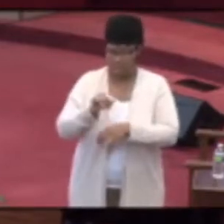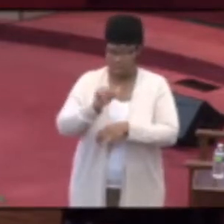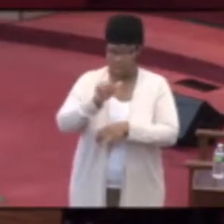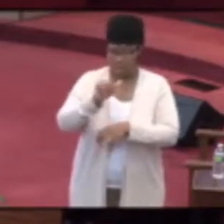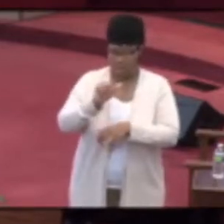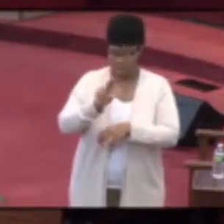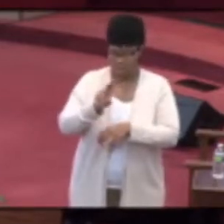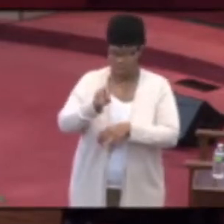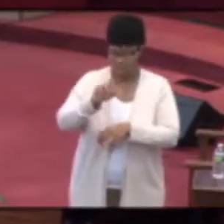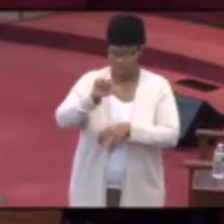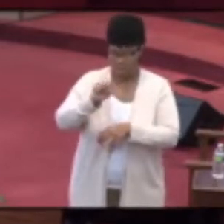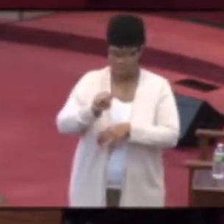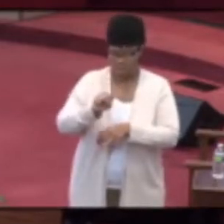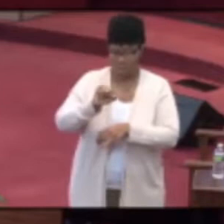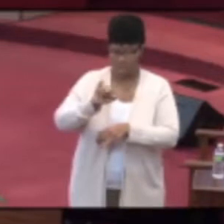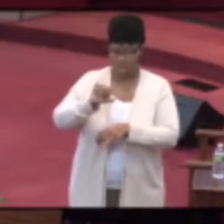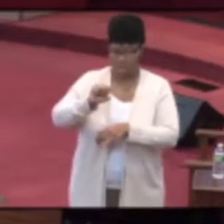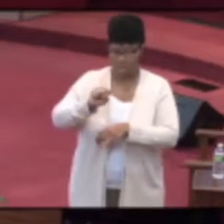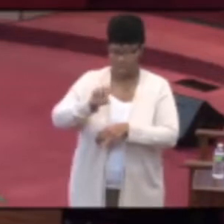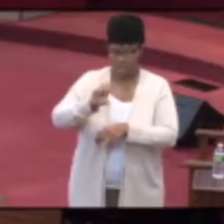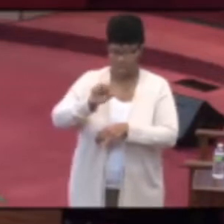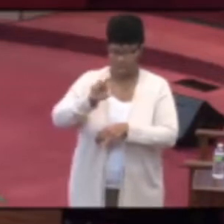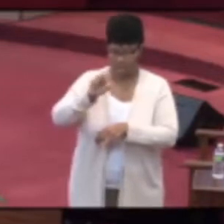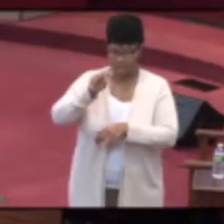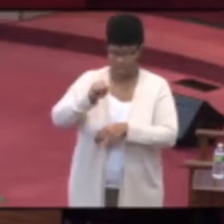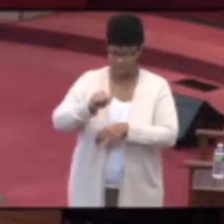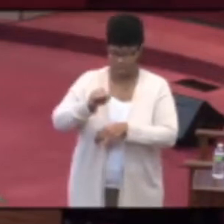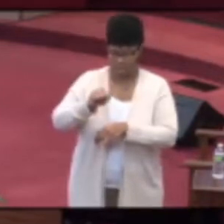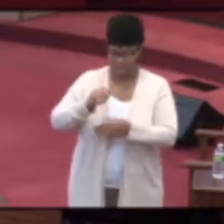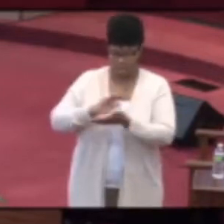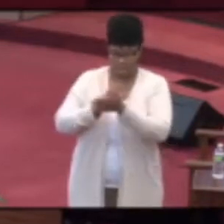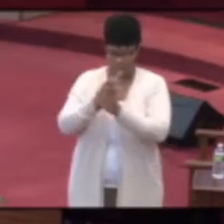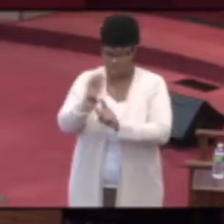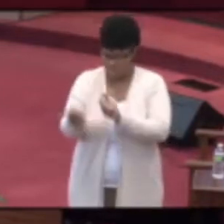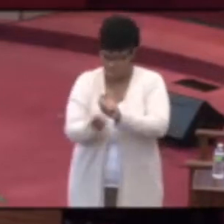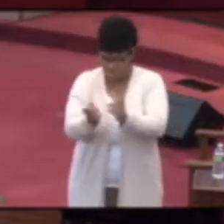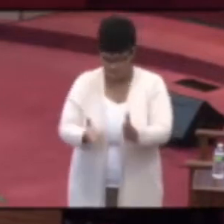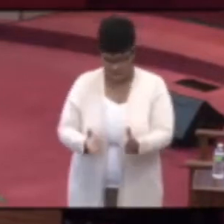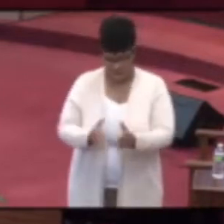Judas Iscariot, who becomes a traitor.